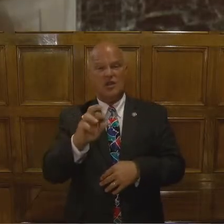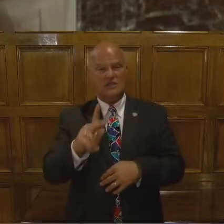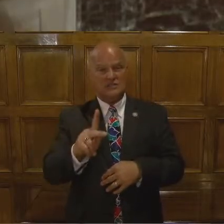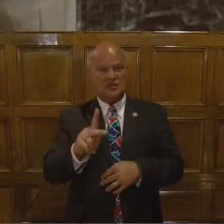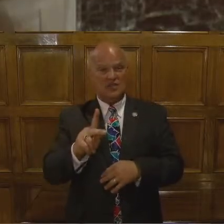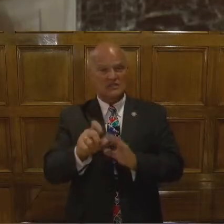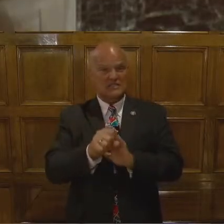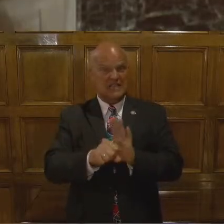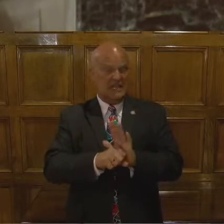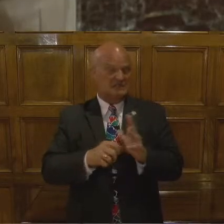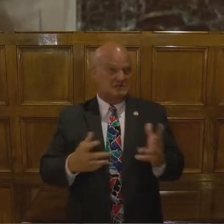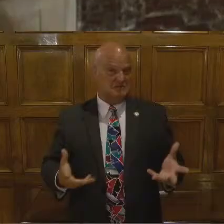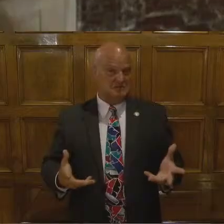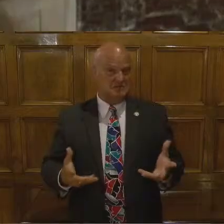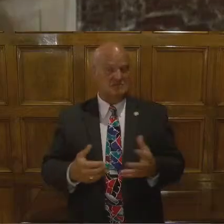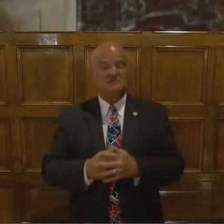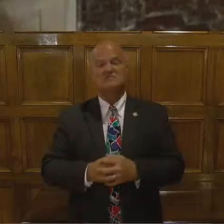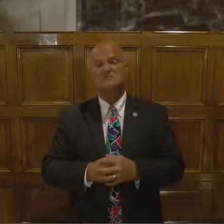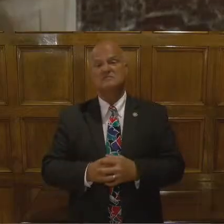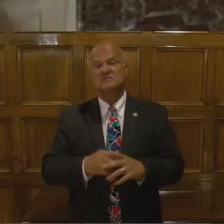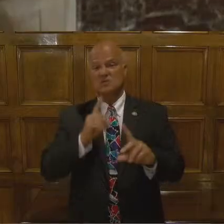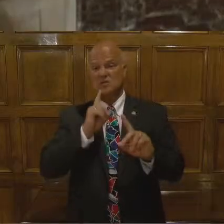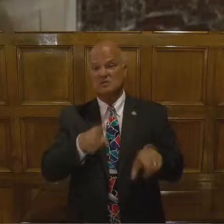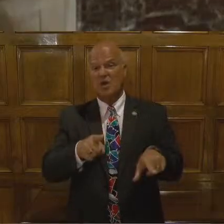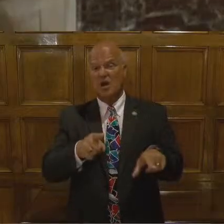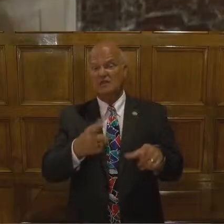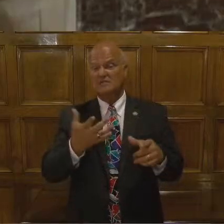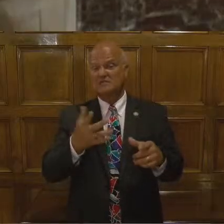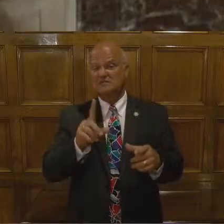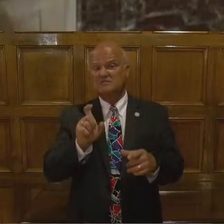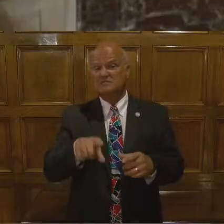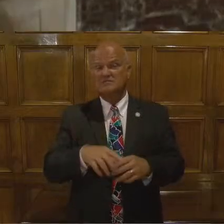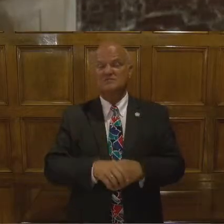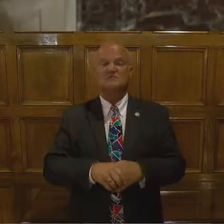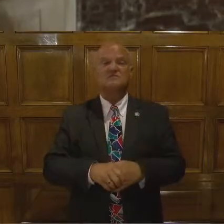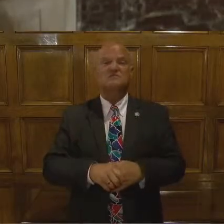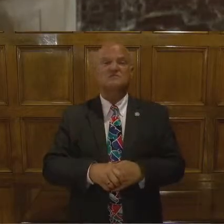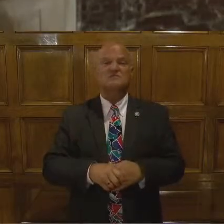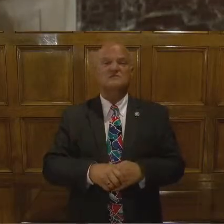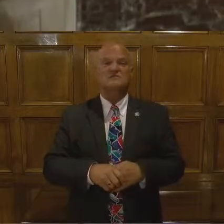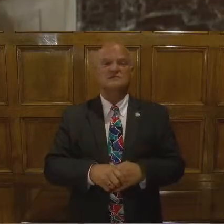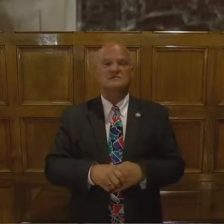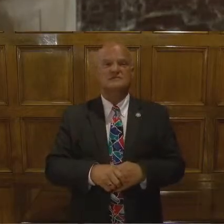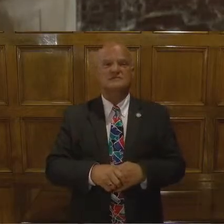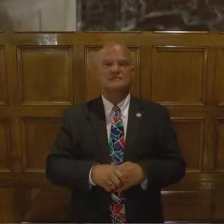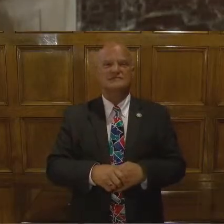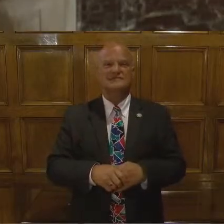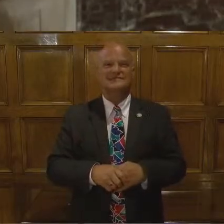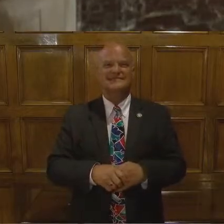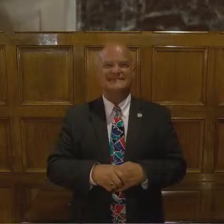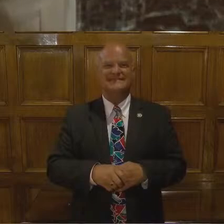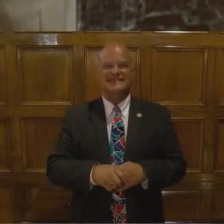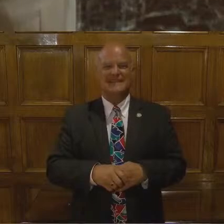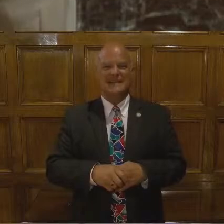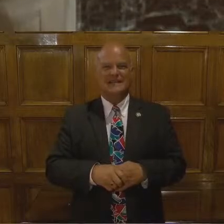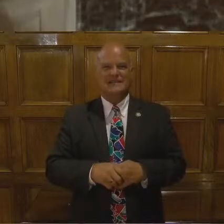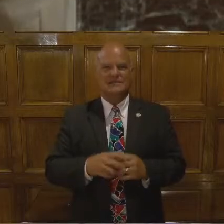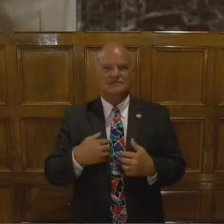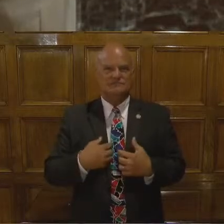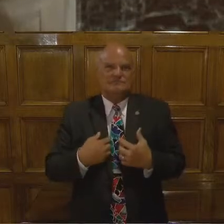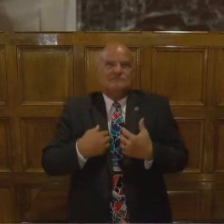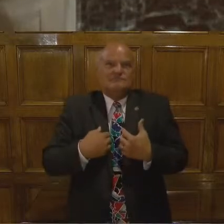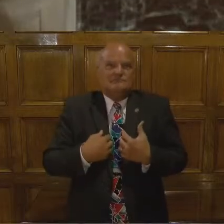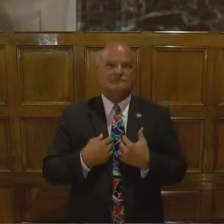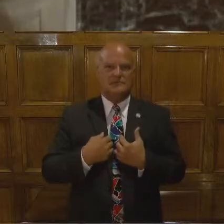Arkansas because in response to LGBTQ legislation? Well, you sort of just shrug your shoulders